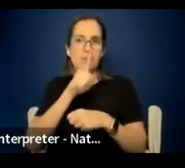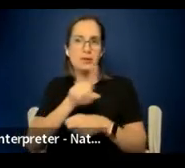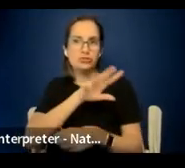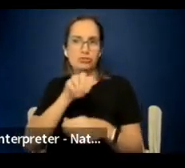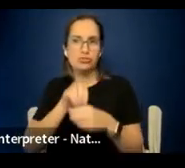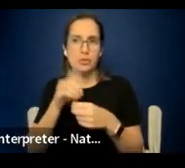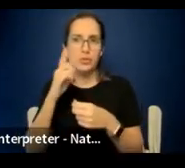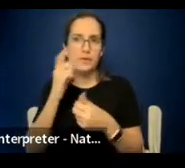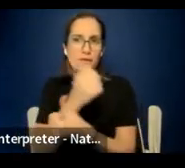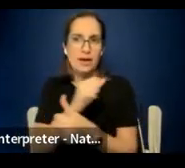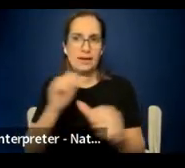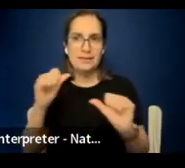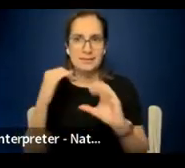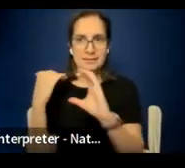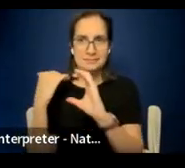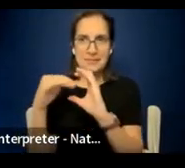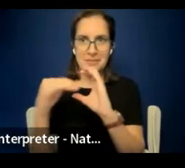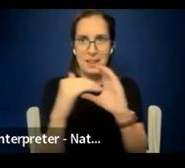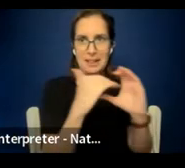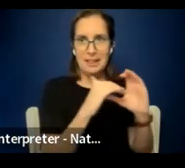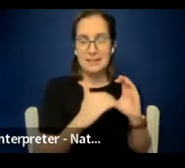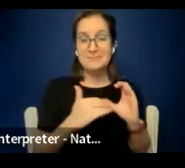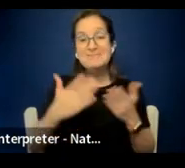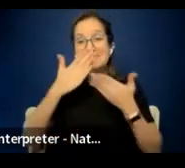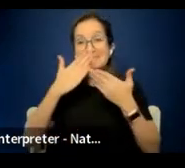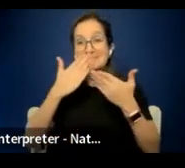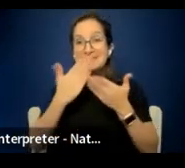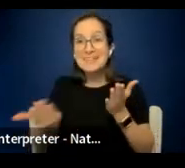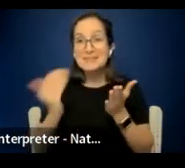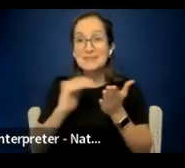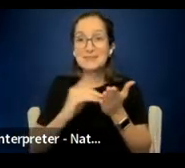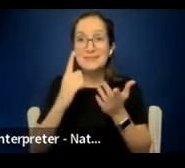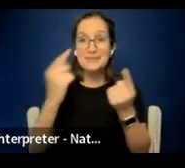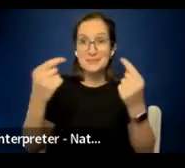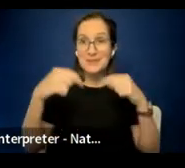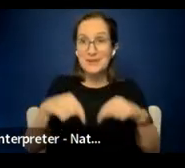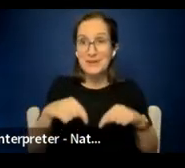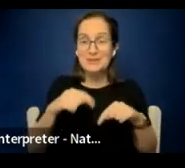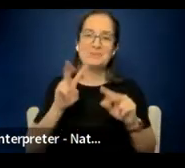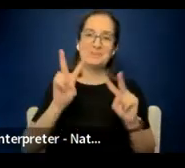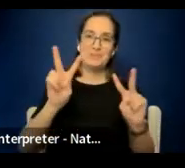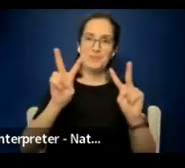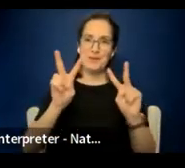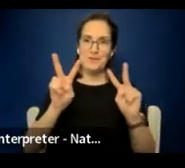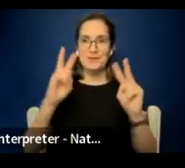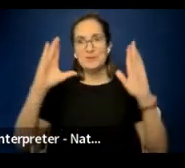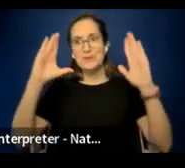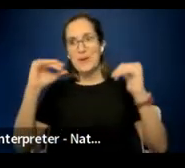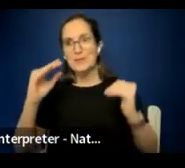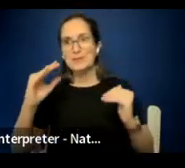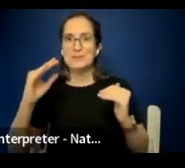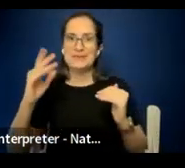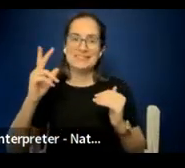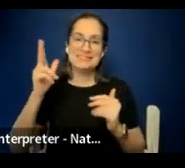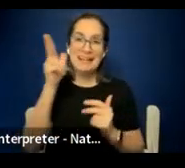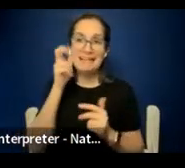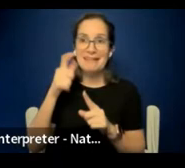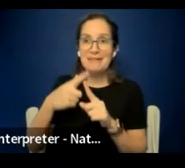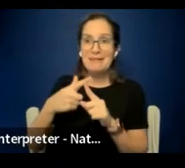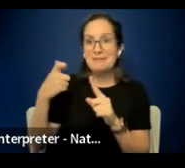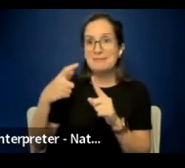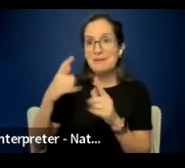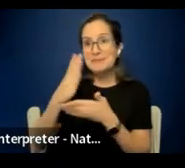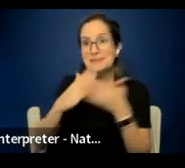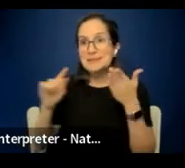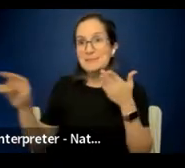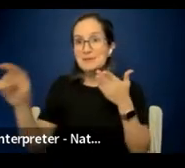communications. And with that, I just want to thank you all again for attending today. And I look forward to hopefully hearing from some of you guys in the